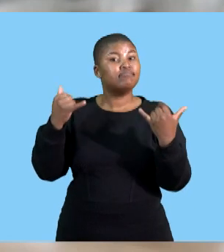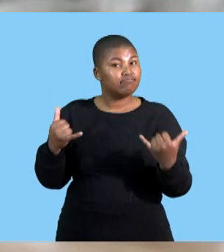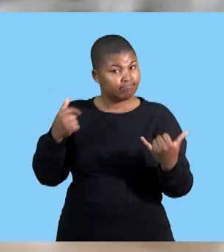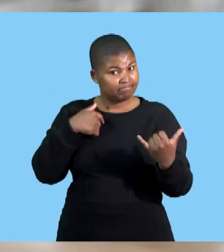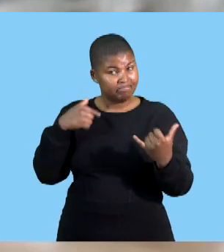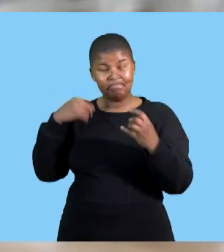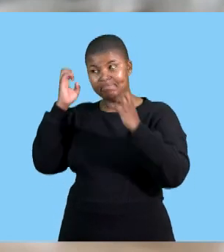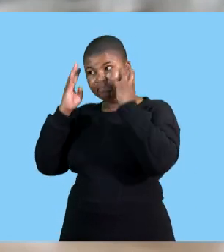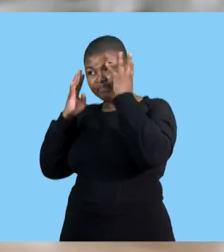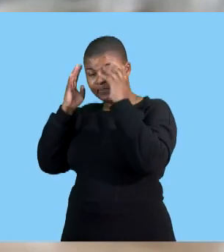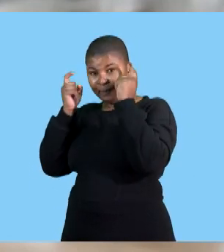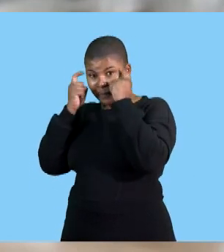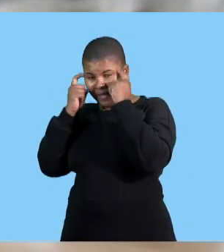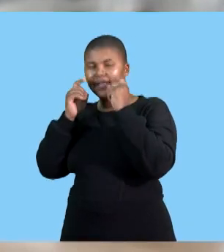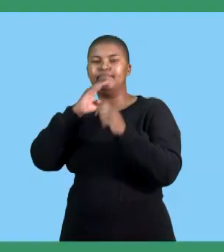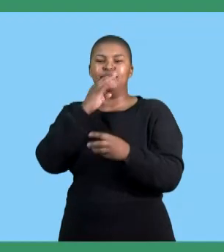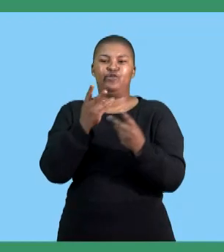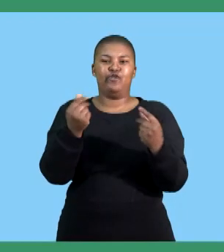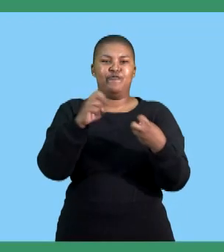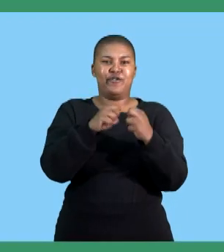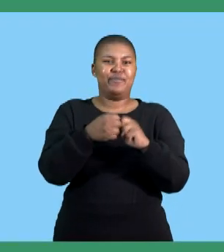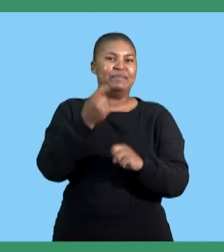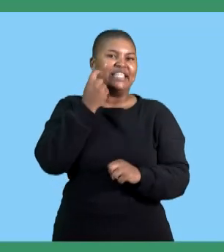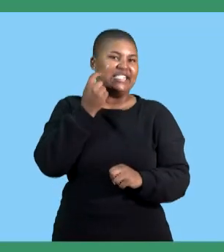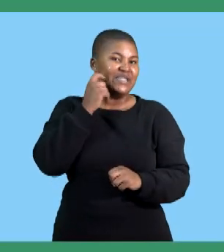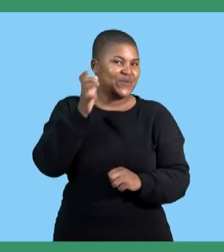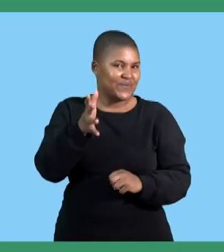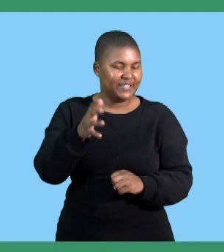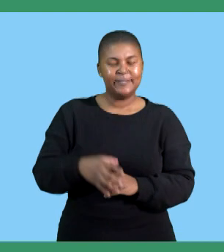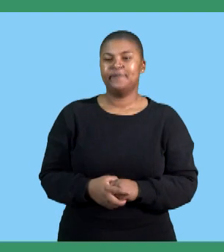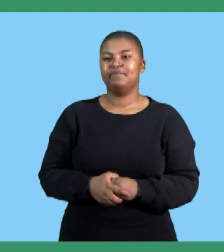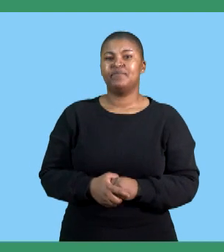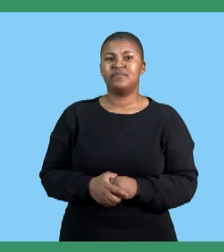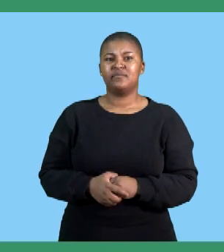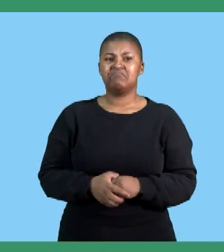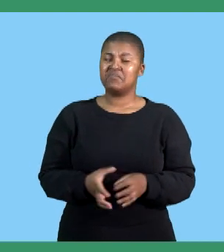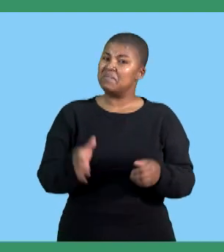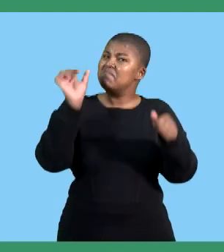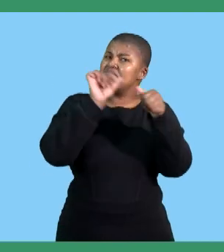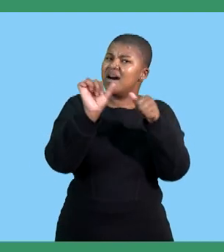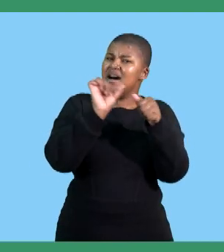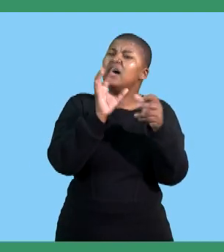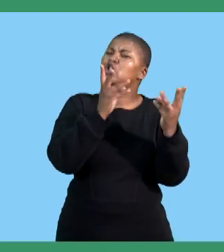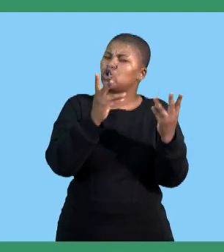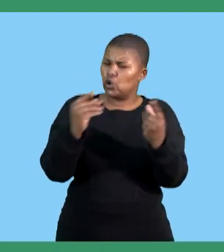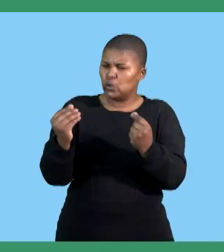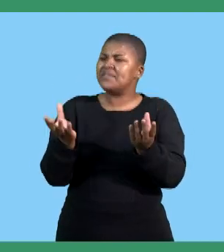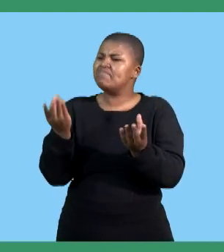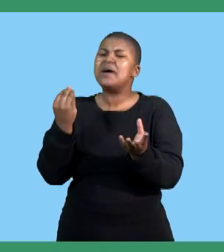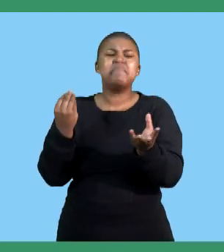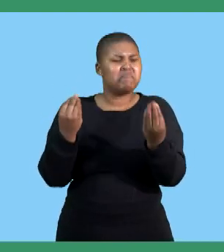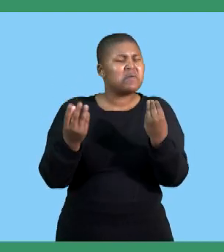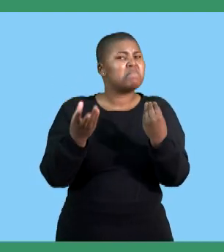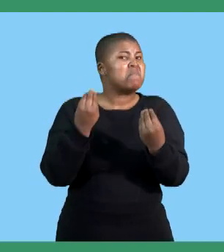to solve these problems. And then better solutions are generated. So which means